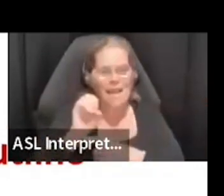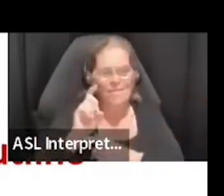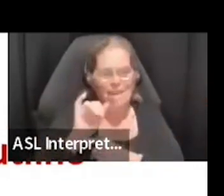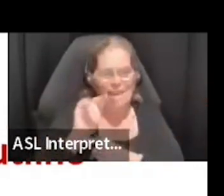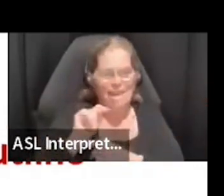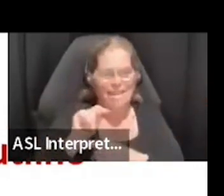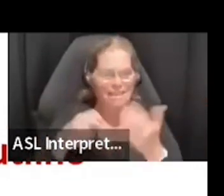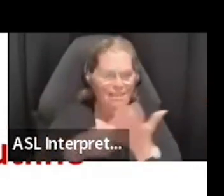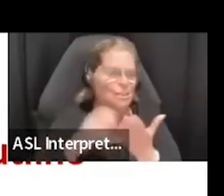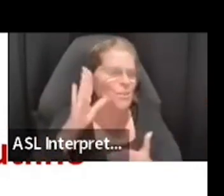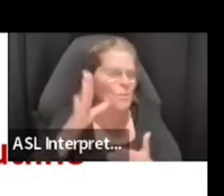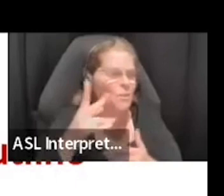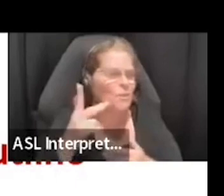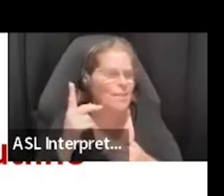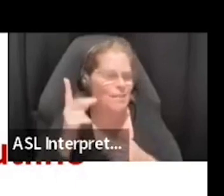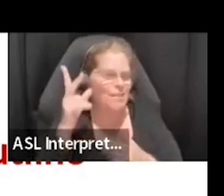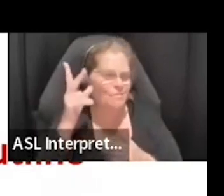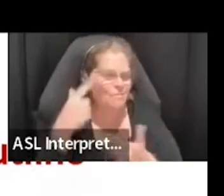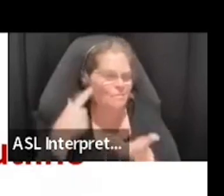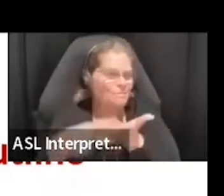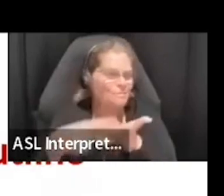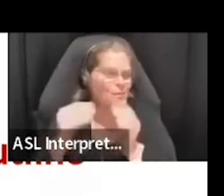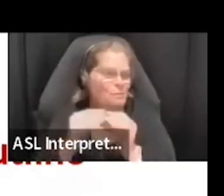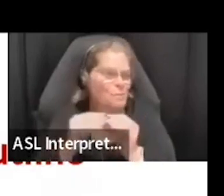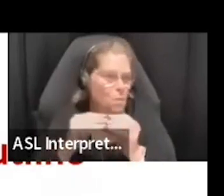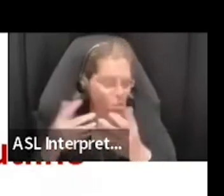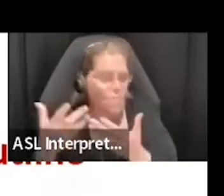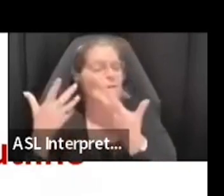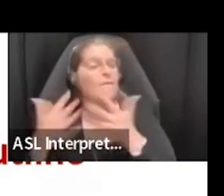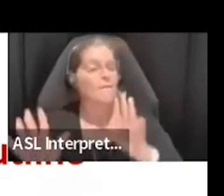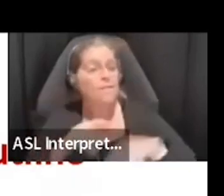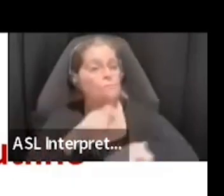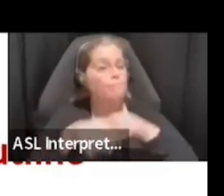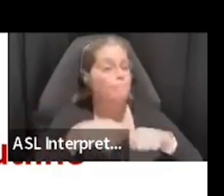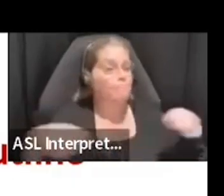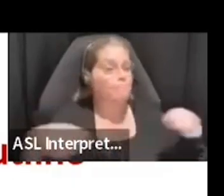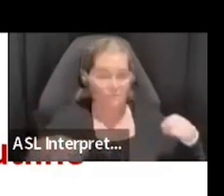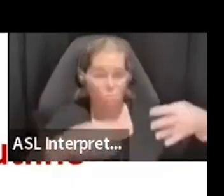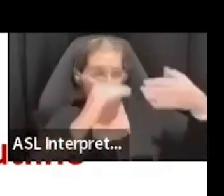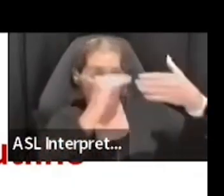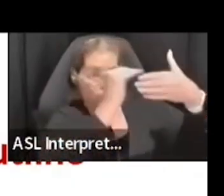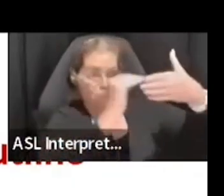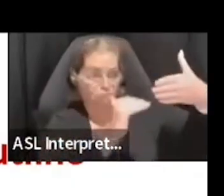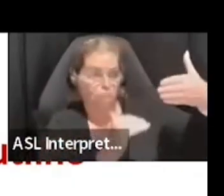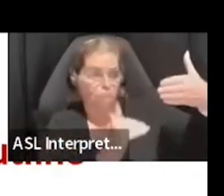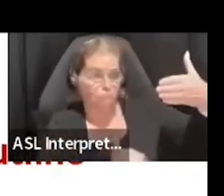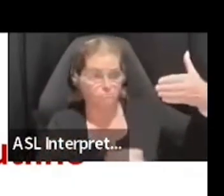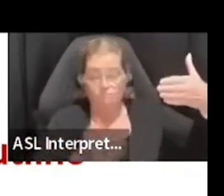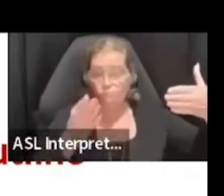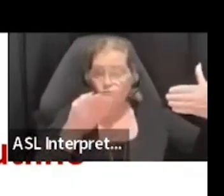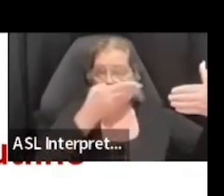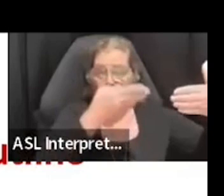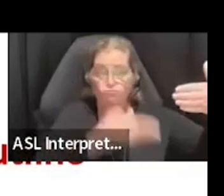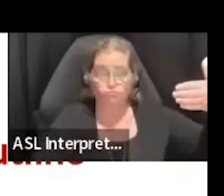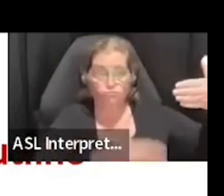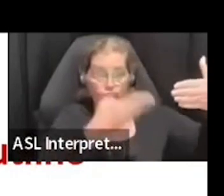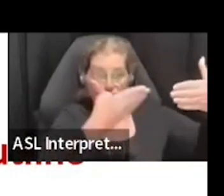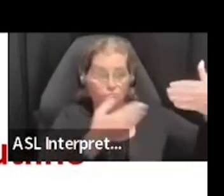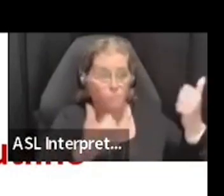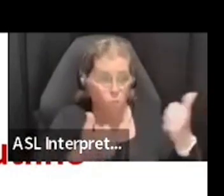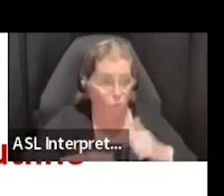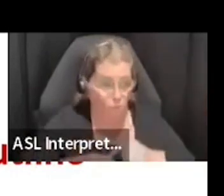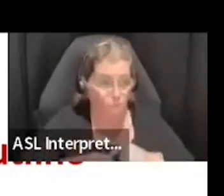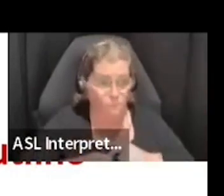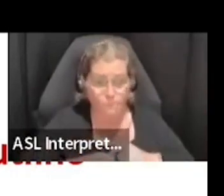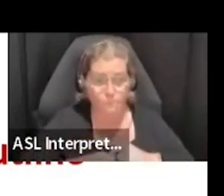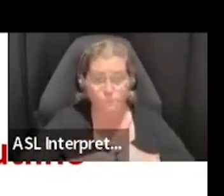receive, and a wrap up and closing. Those are the things, and that's the order that we will follow. As you know, we're going to try to fit those